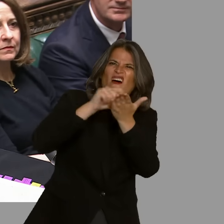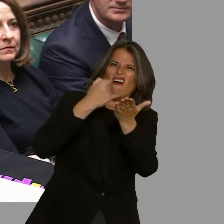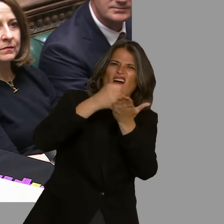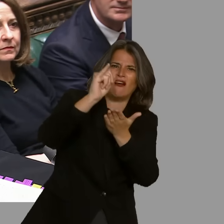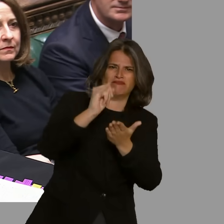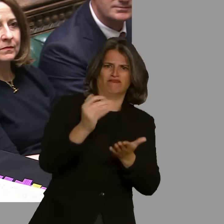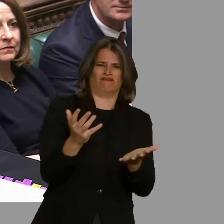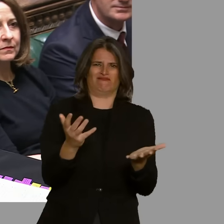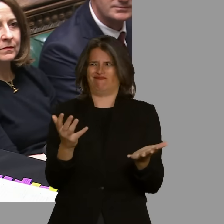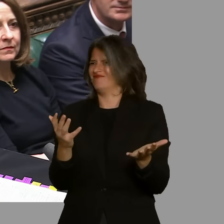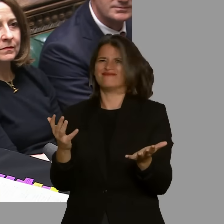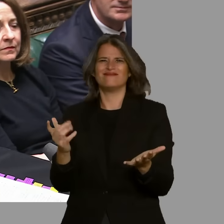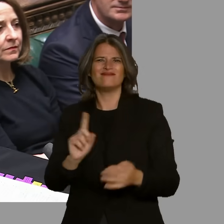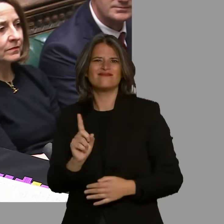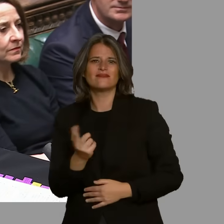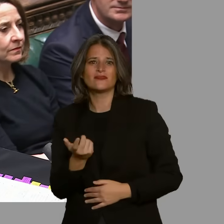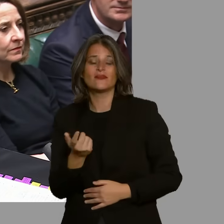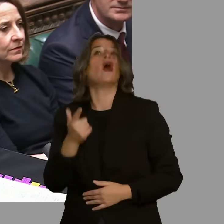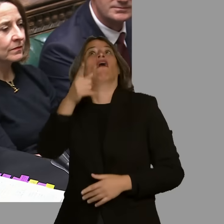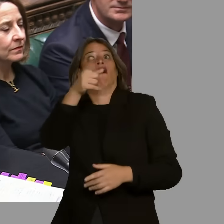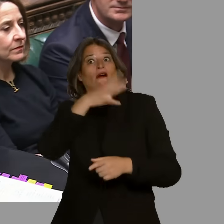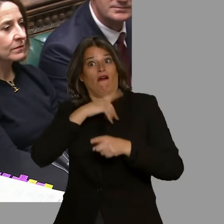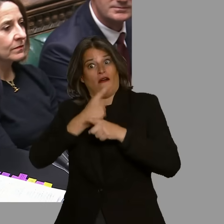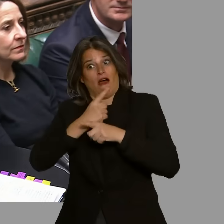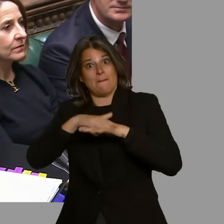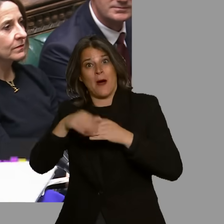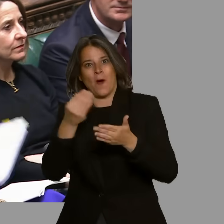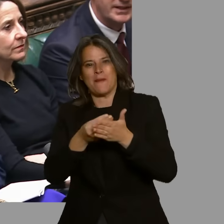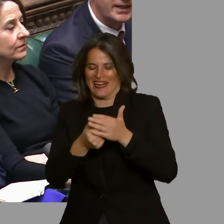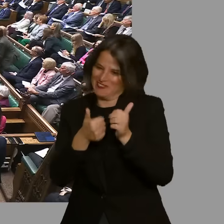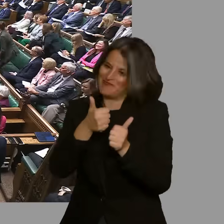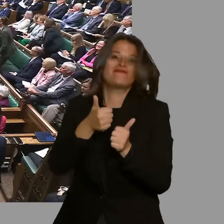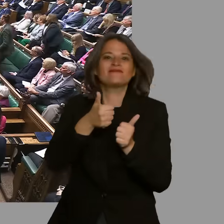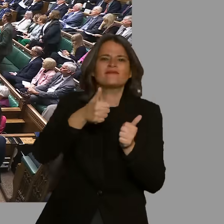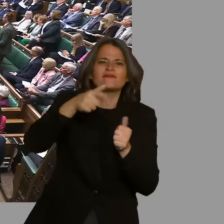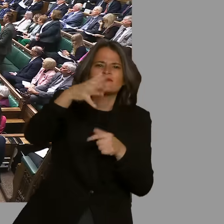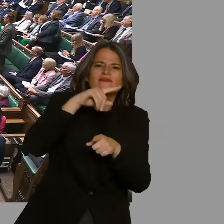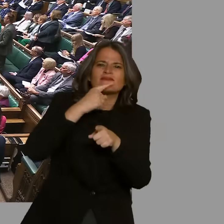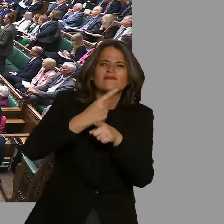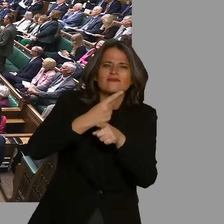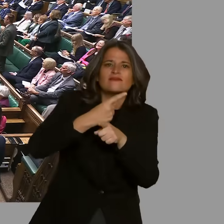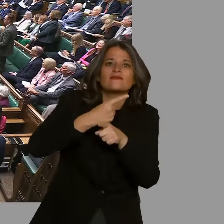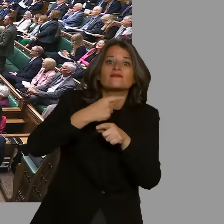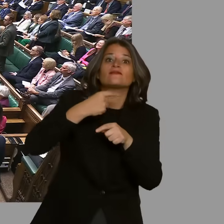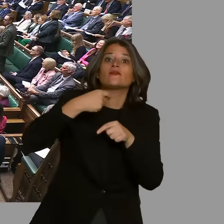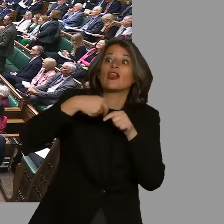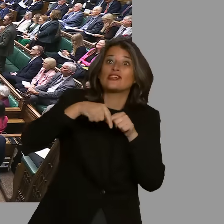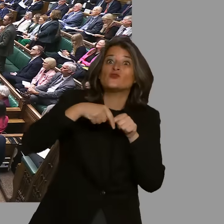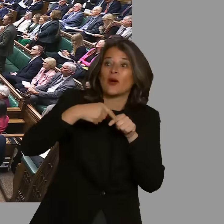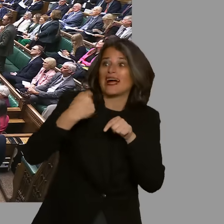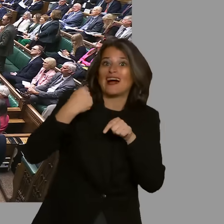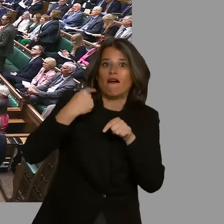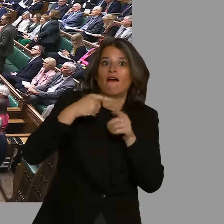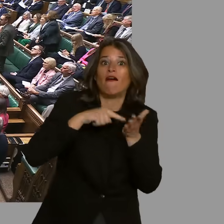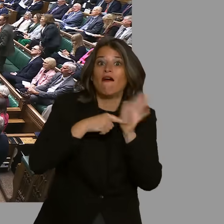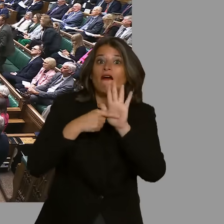£7,000. They should be honest about the cost to the people of Wales of their policies. Lord Hampton. Thank you, Mr Speaker. For the past year,